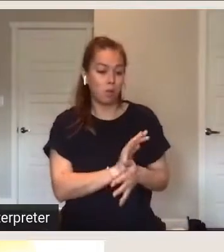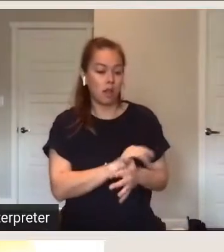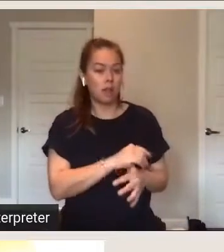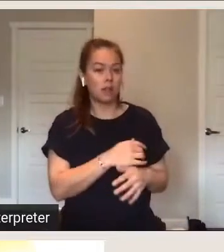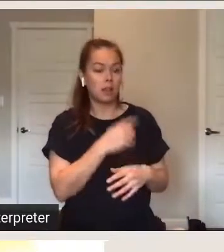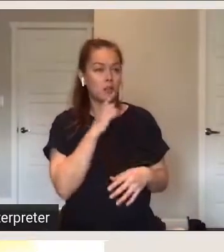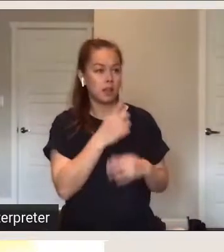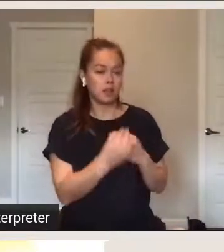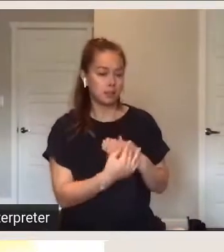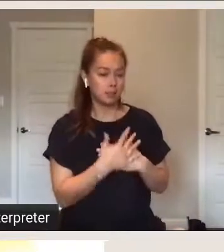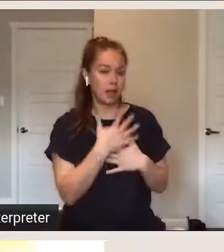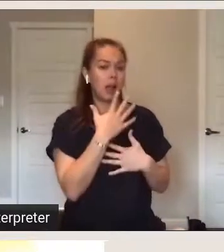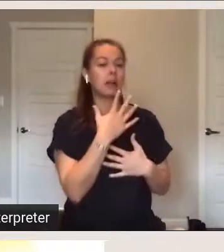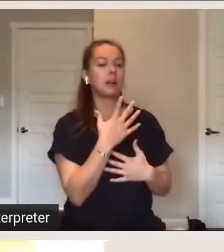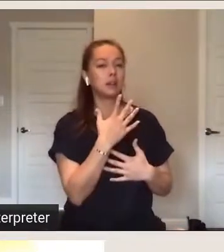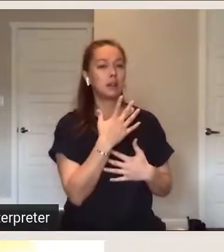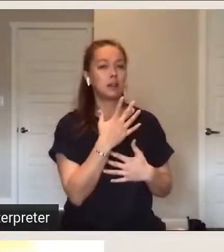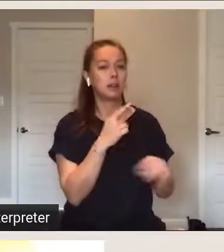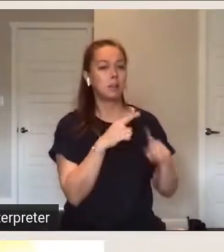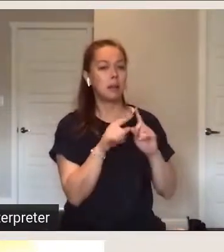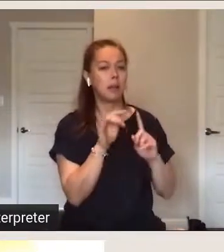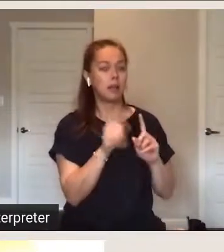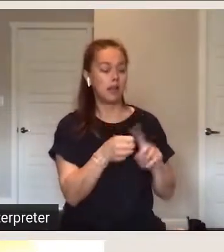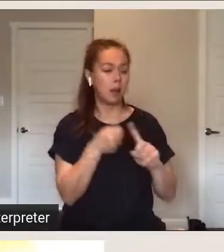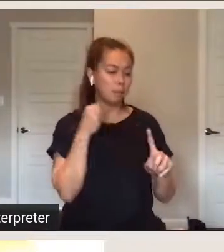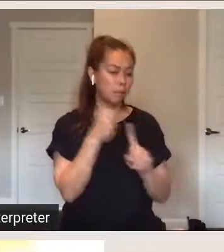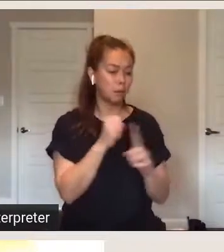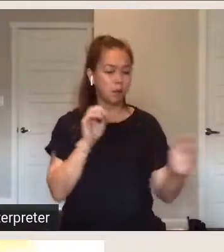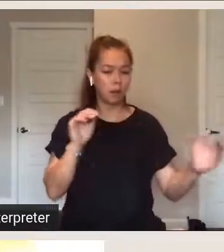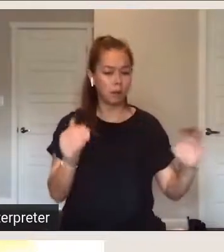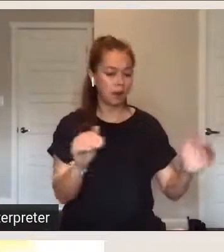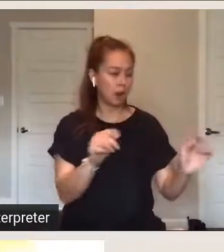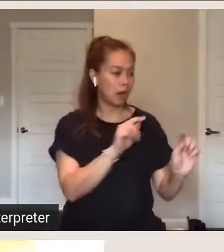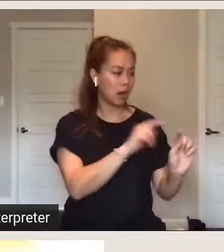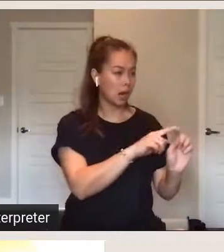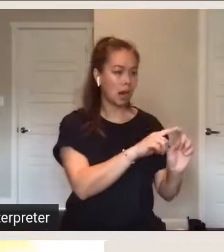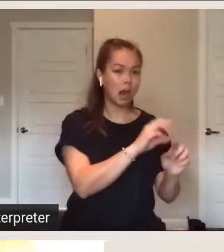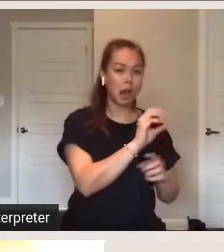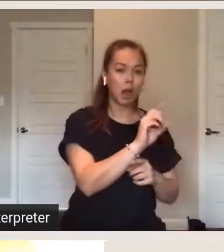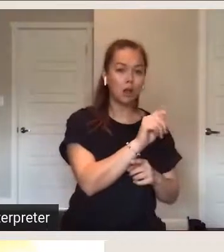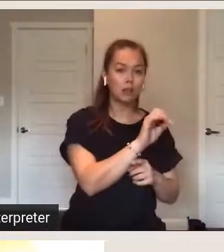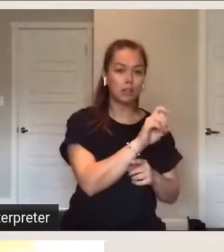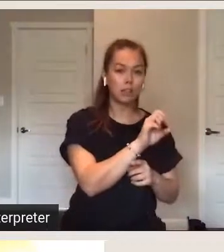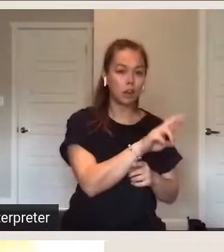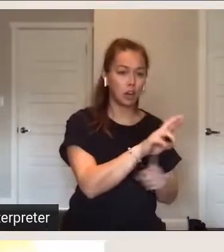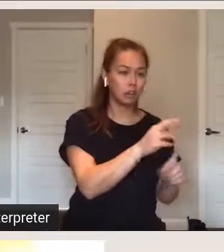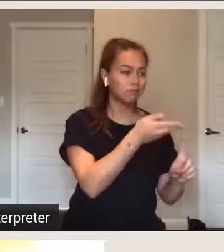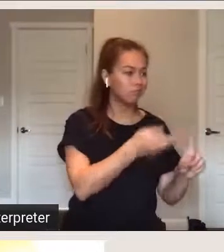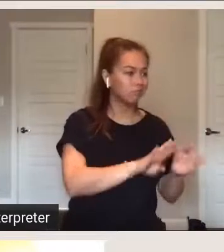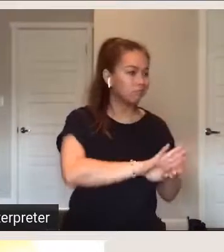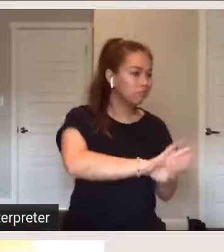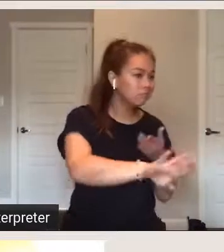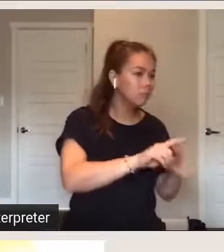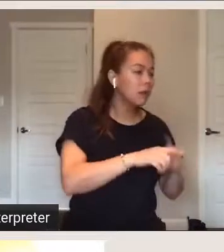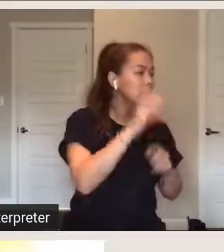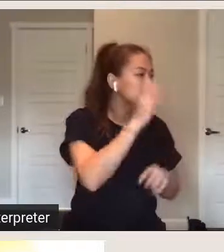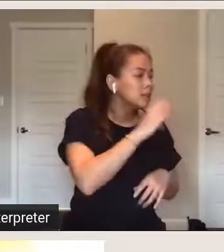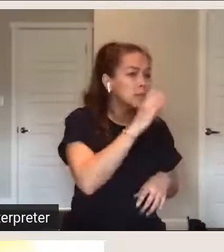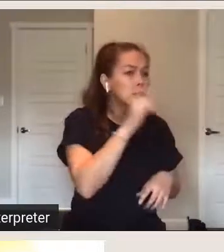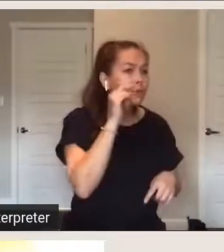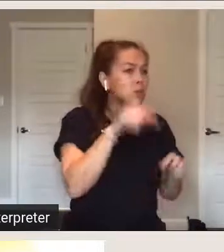between somebody who might be an outsider yet is really searching for this like long lost connection in some